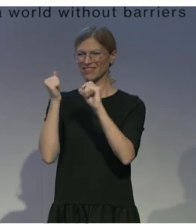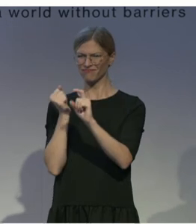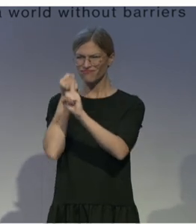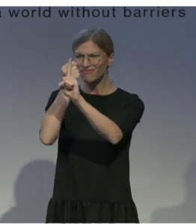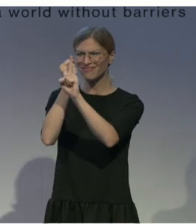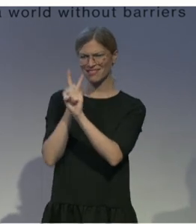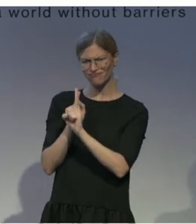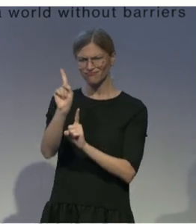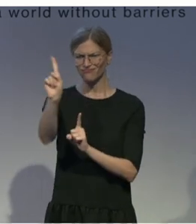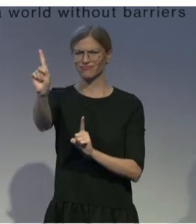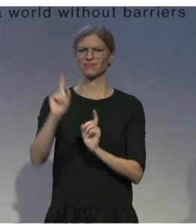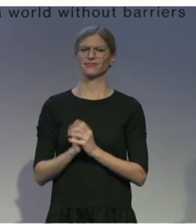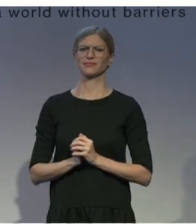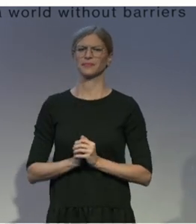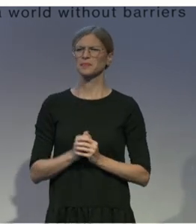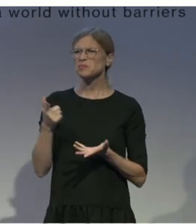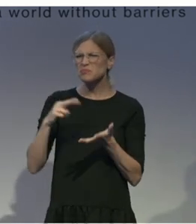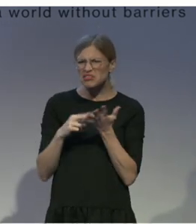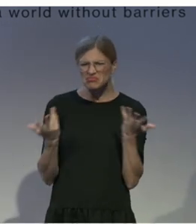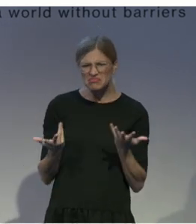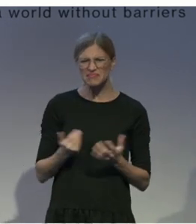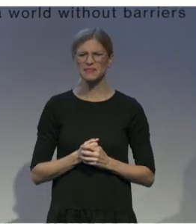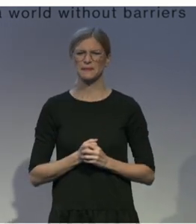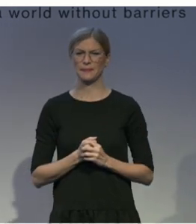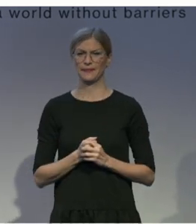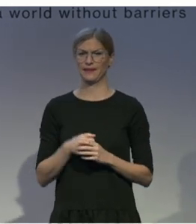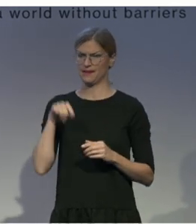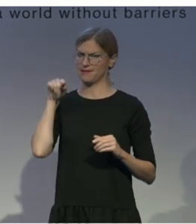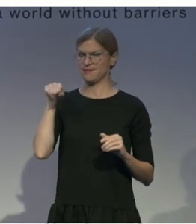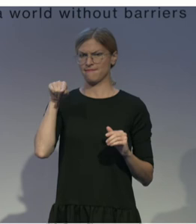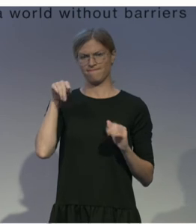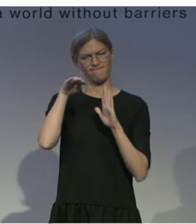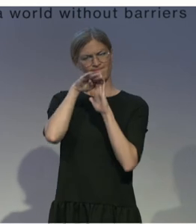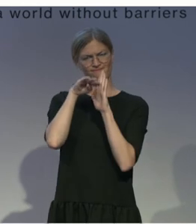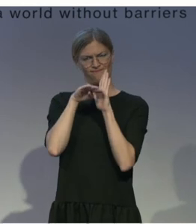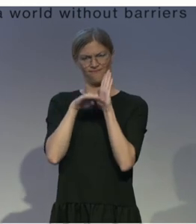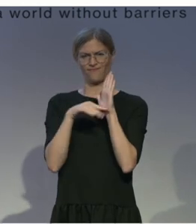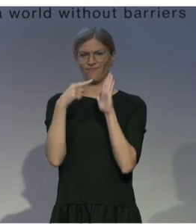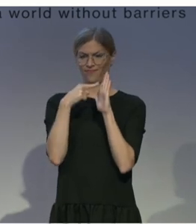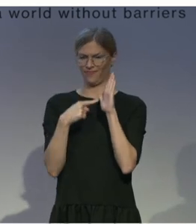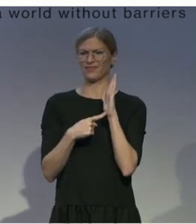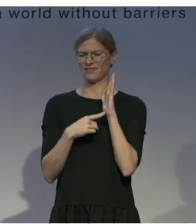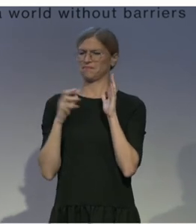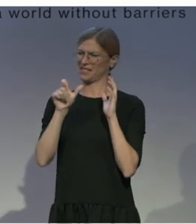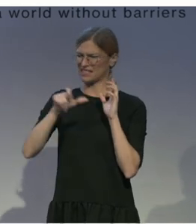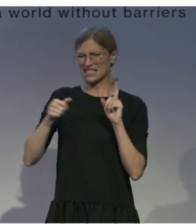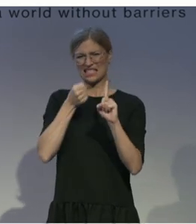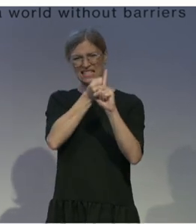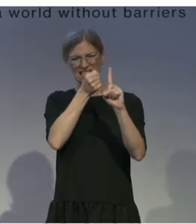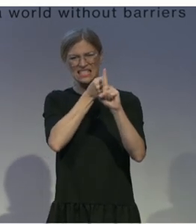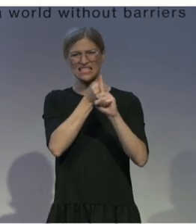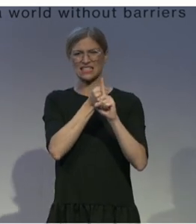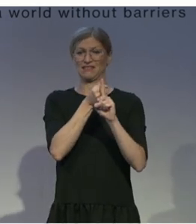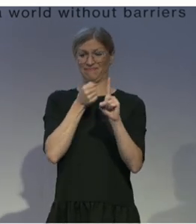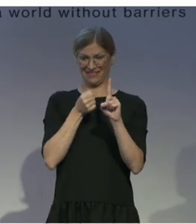This is really, it's as it says, it's a program that focuses on building advocacy skills, self-advocacy skills, and it